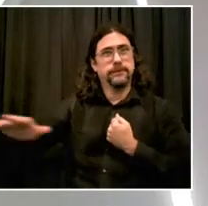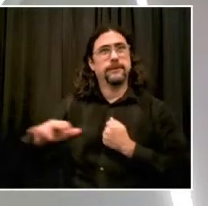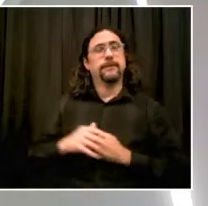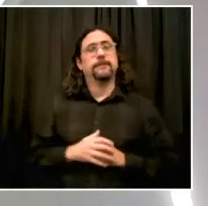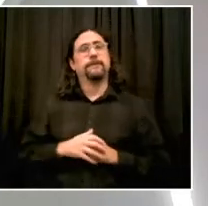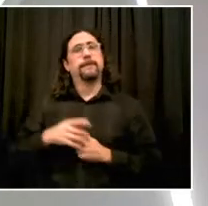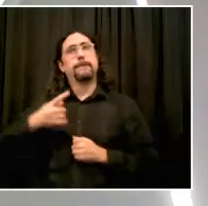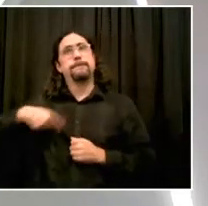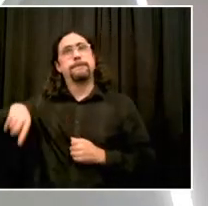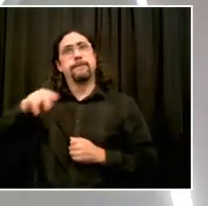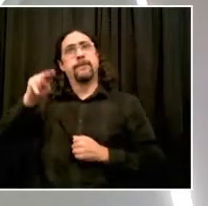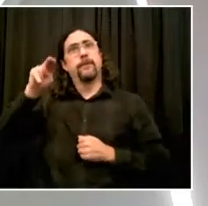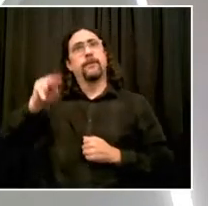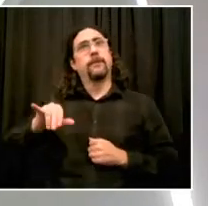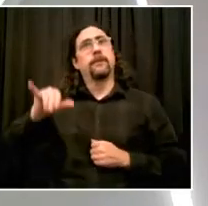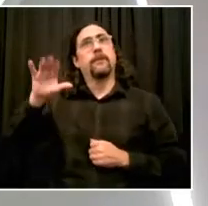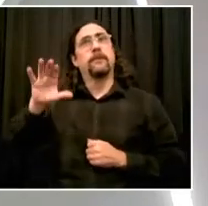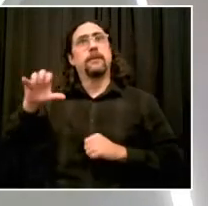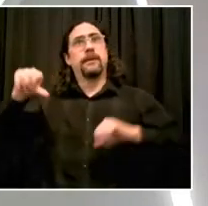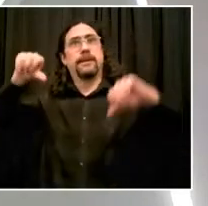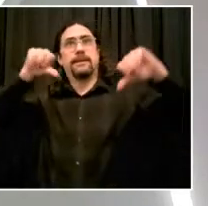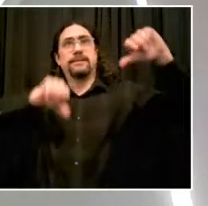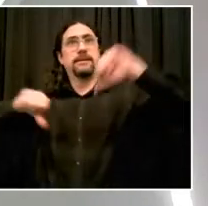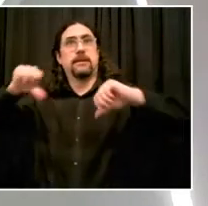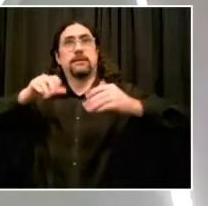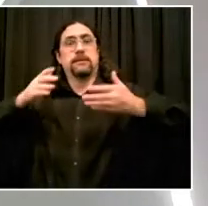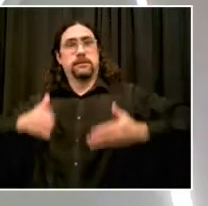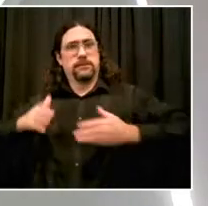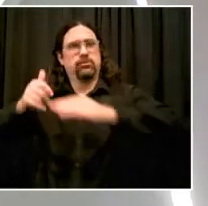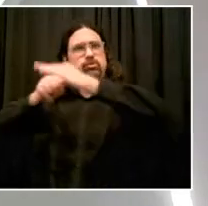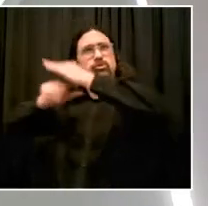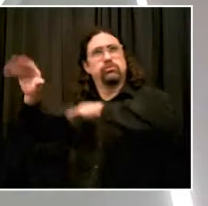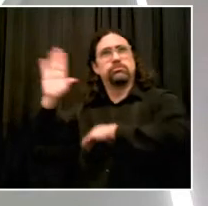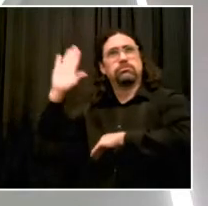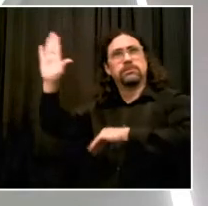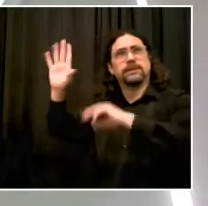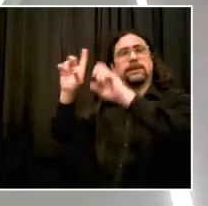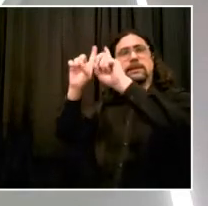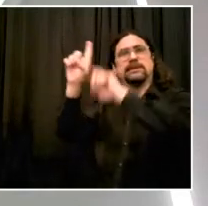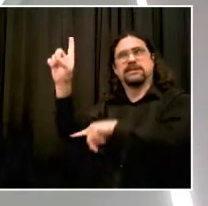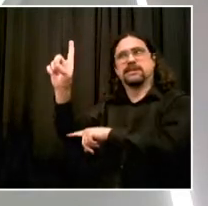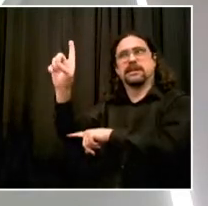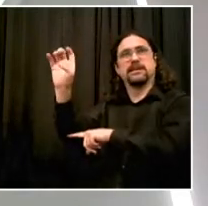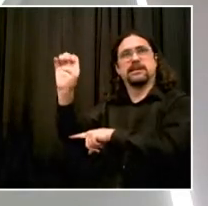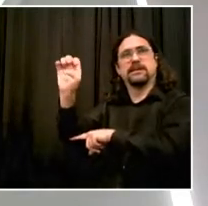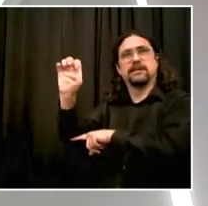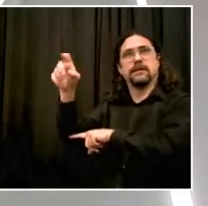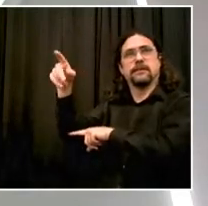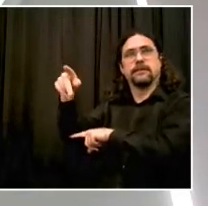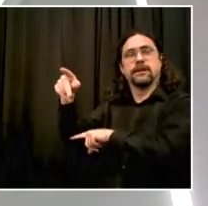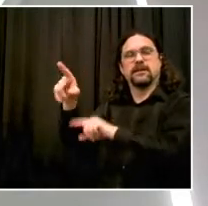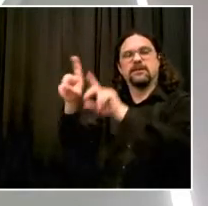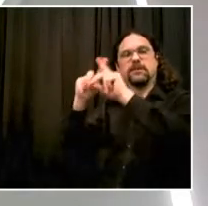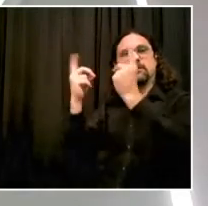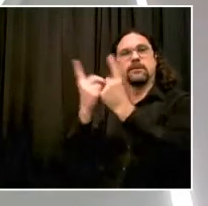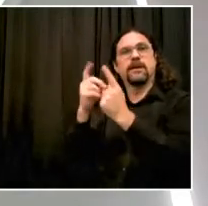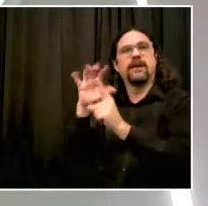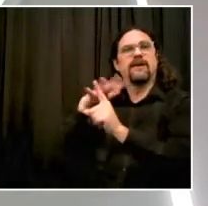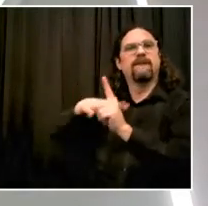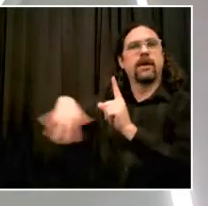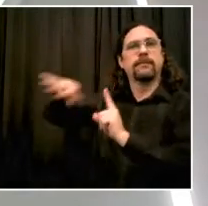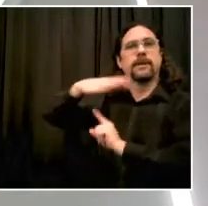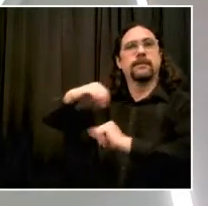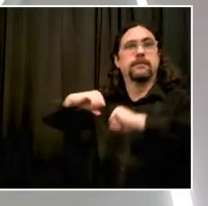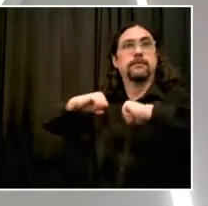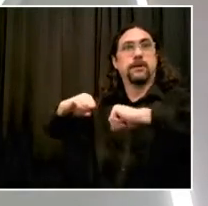on very closely right now. I do agree that there have been studies that have shown its value. It's important to keep in mind that all